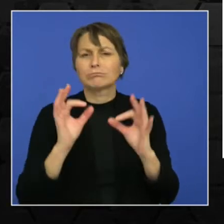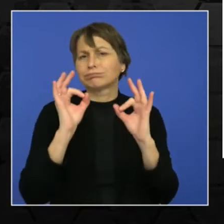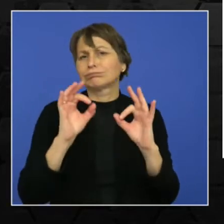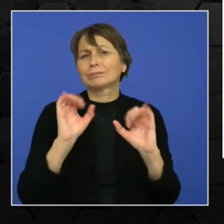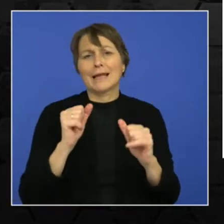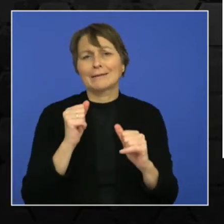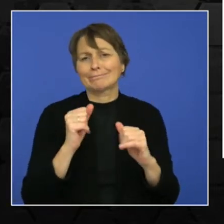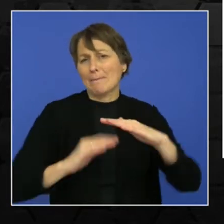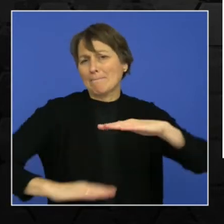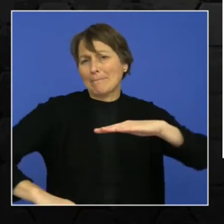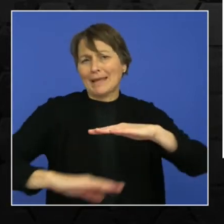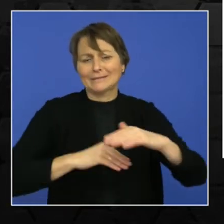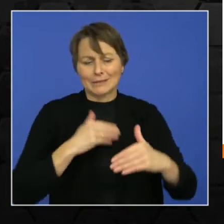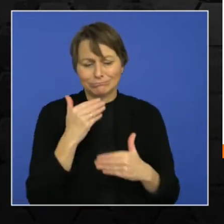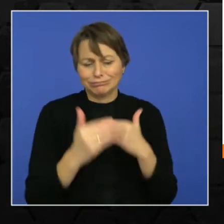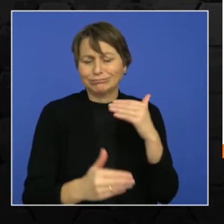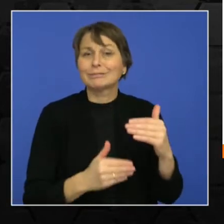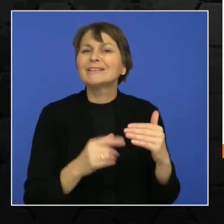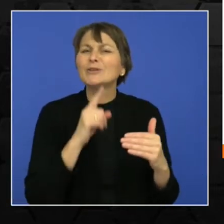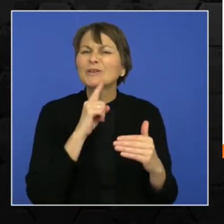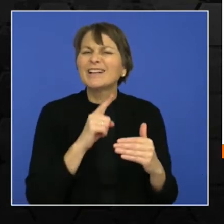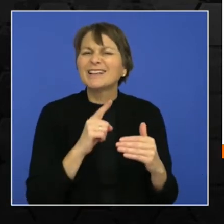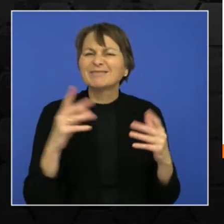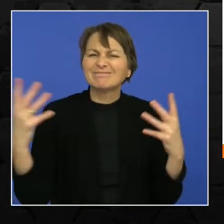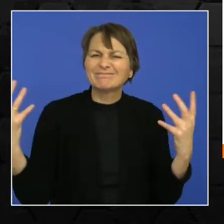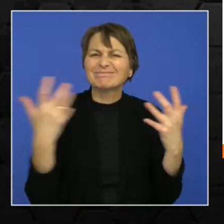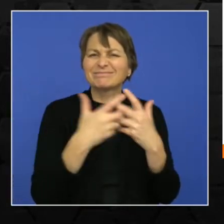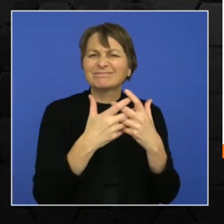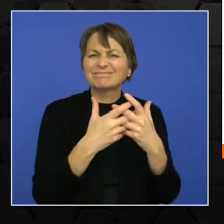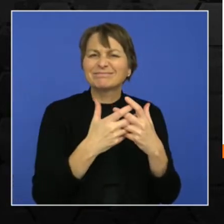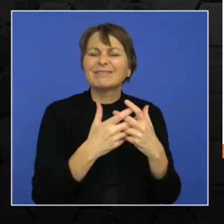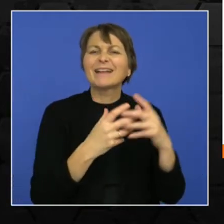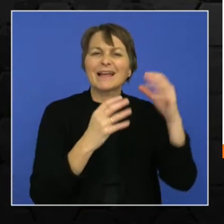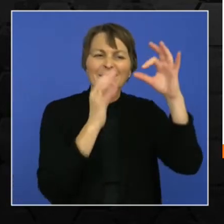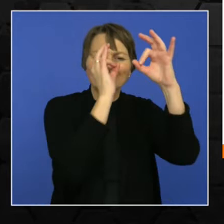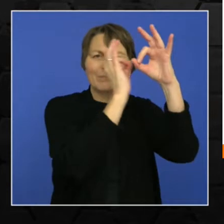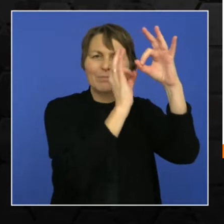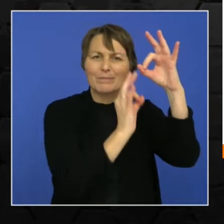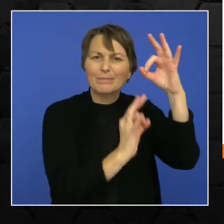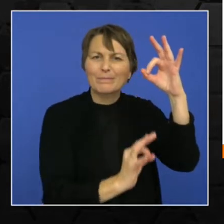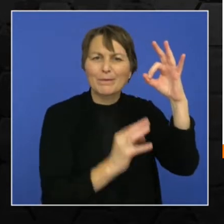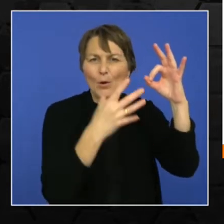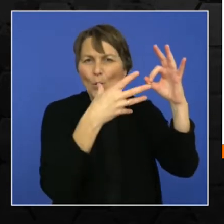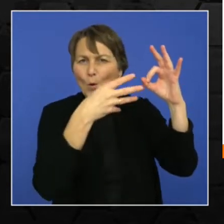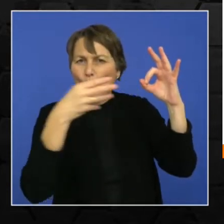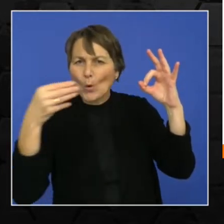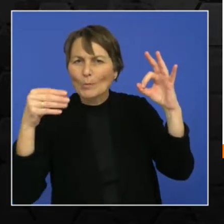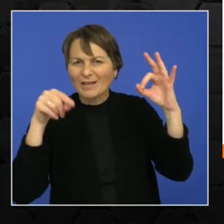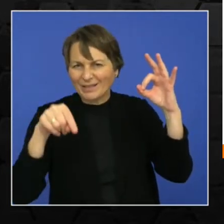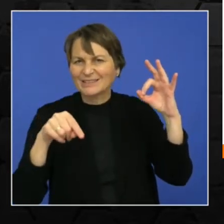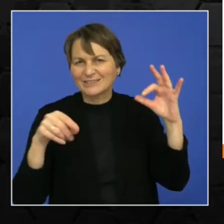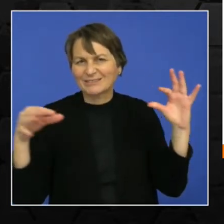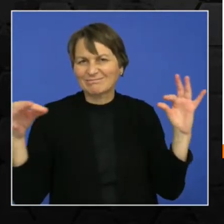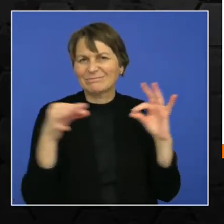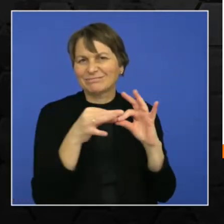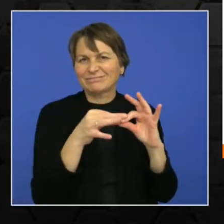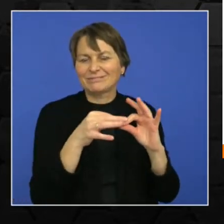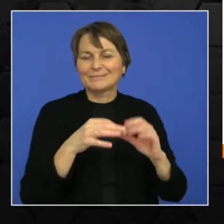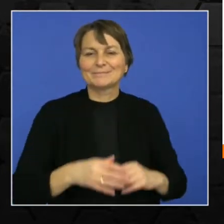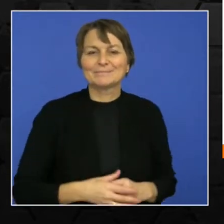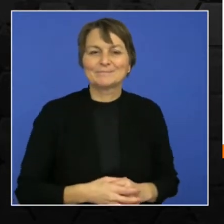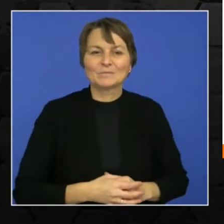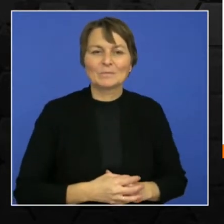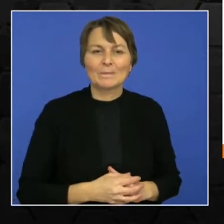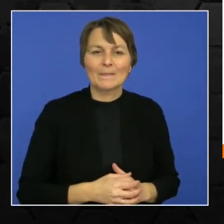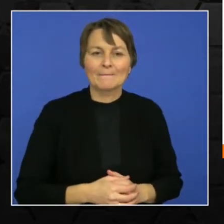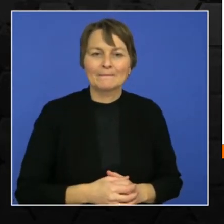of the deep neural network. Cool. So let's jump into the code. So what we will do, first we create a HTML file and JSS